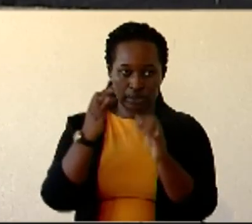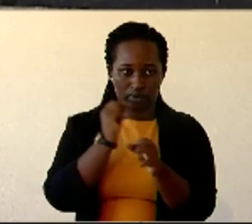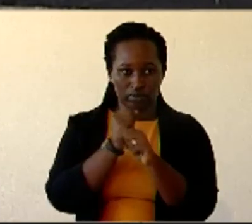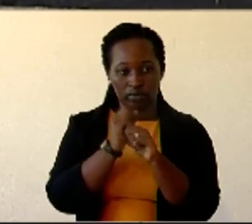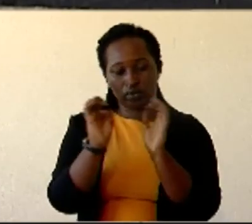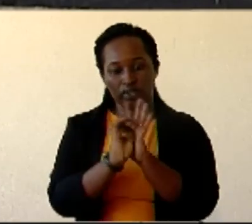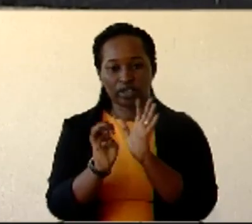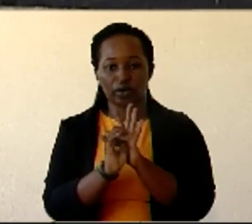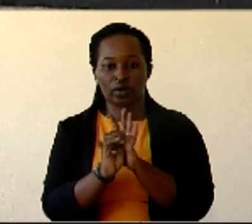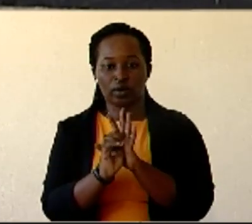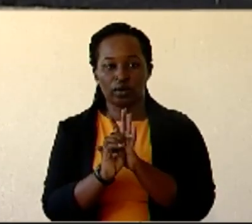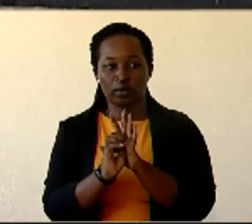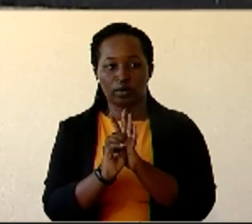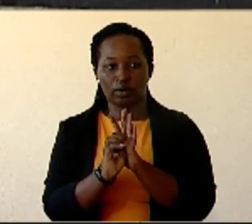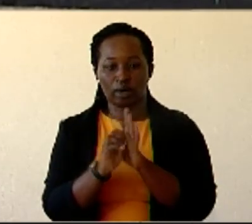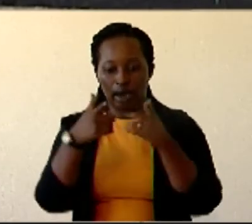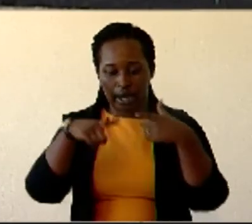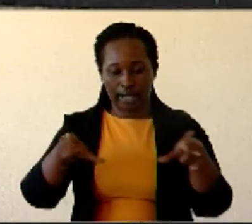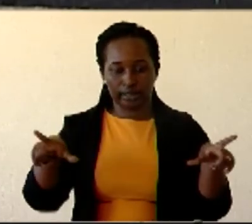land. If you have land,